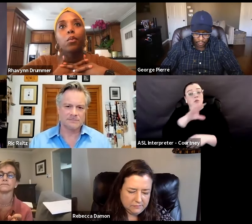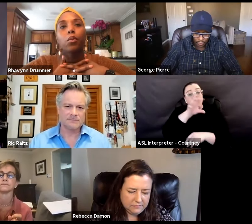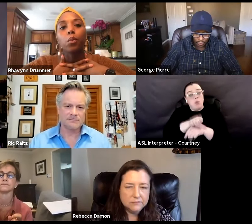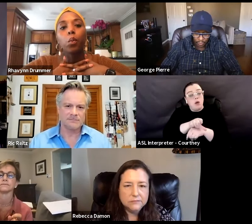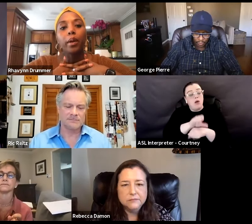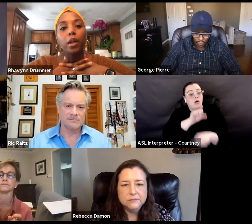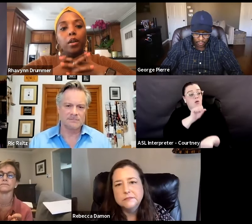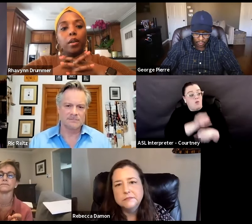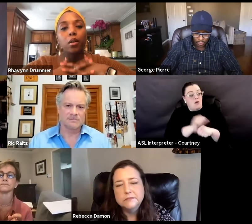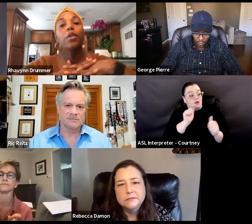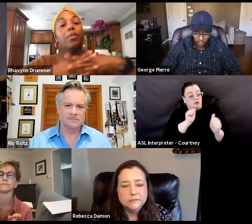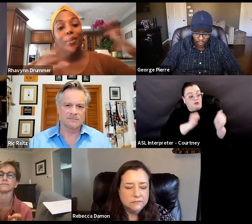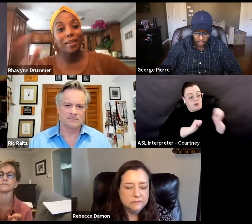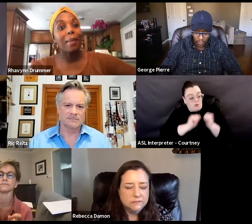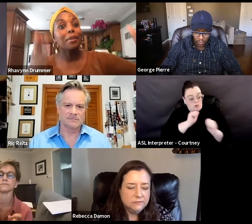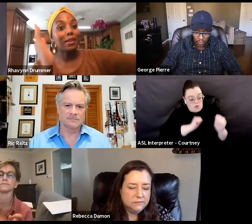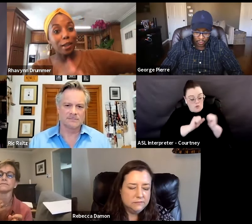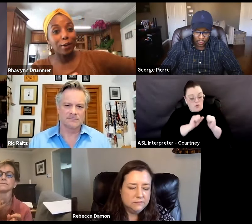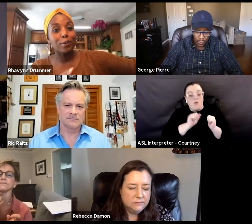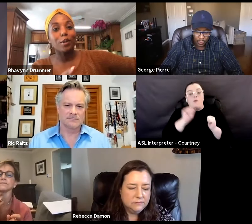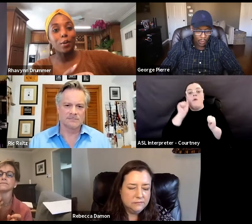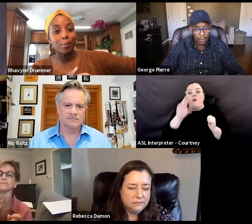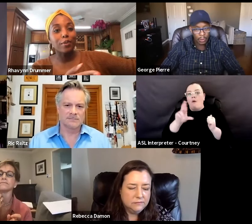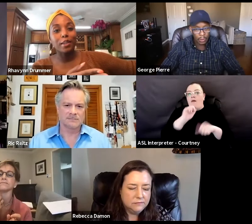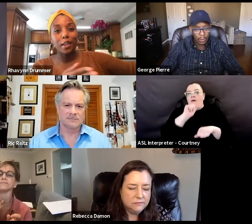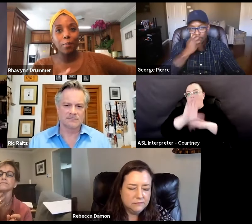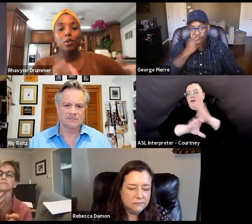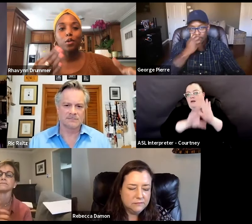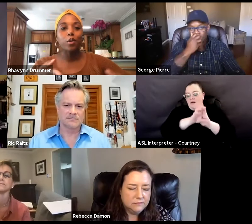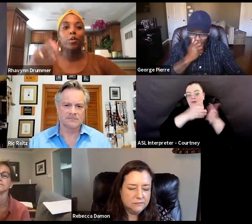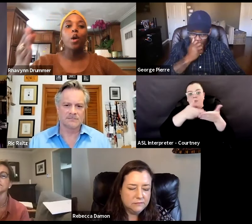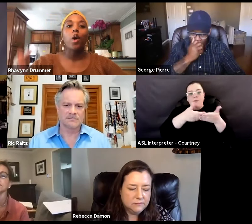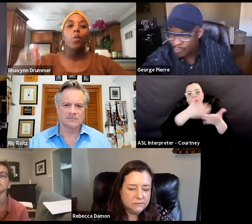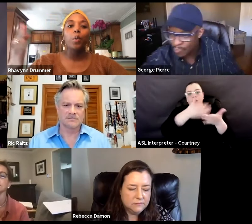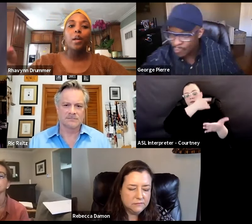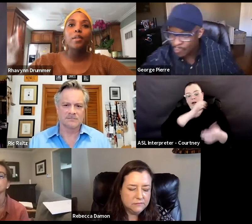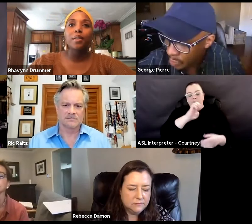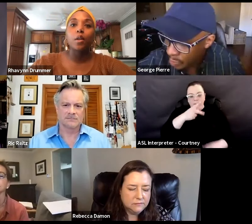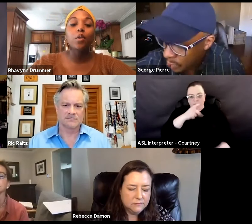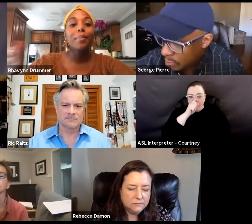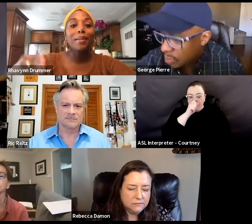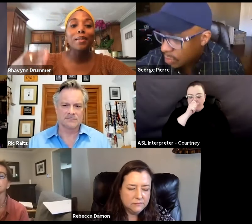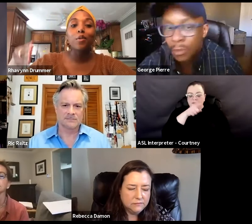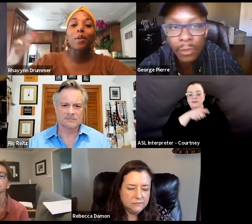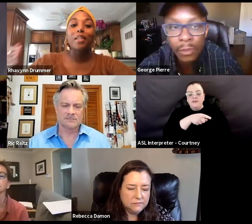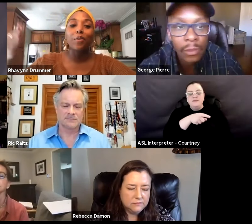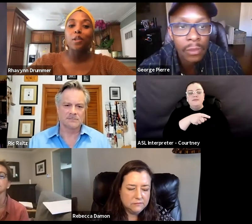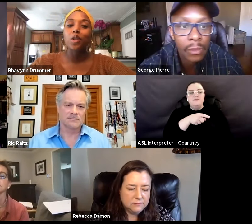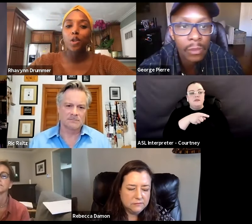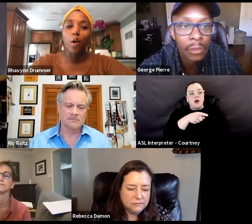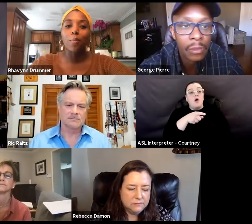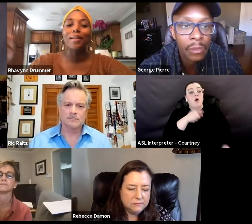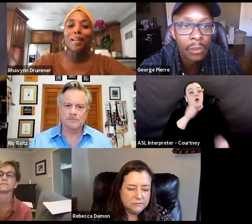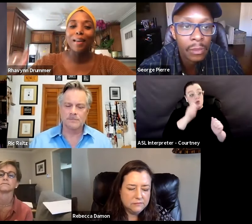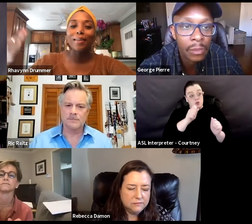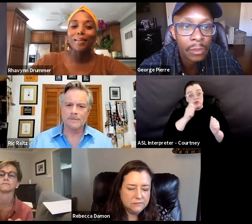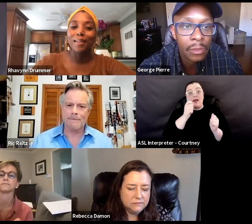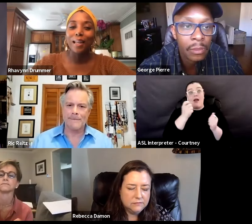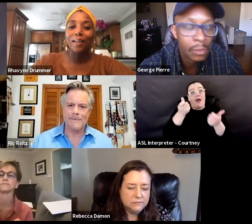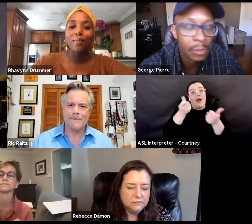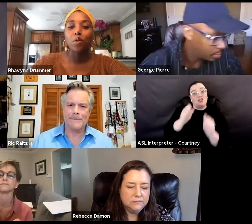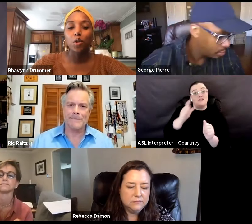or you've been established as a character on a previous episode, we are still, you can be considered for a different show, but not